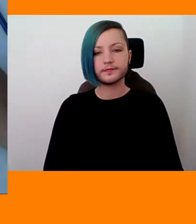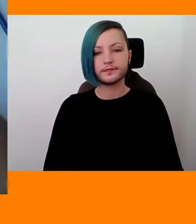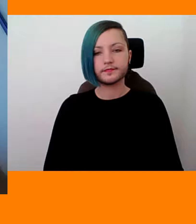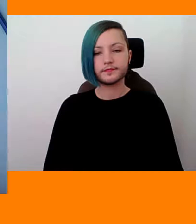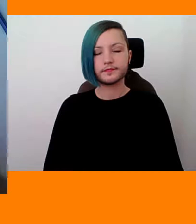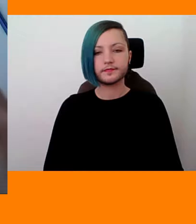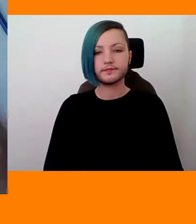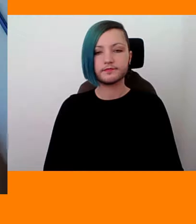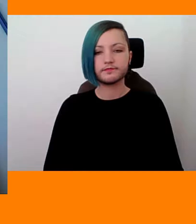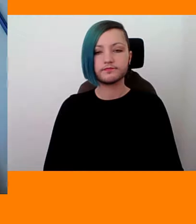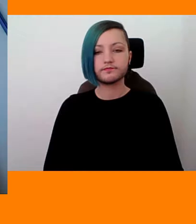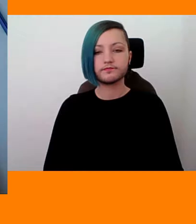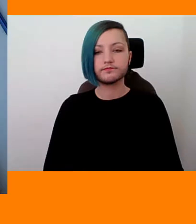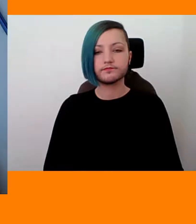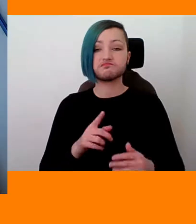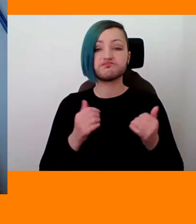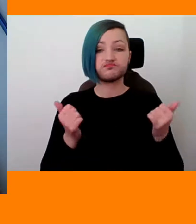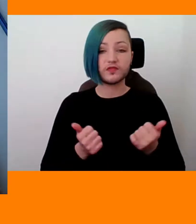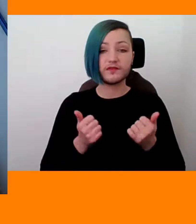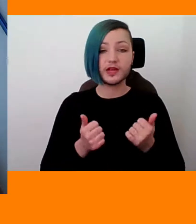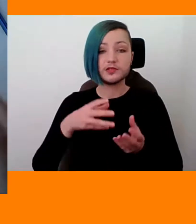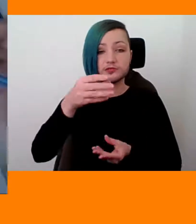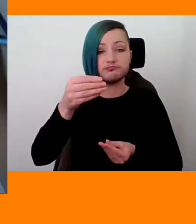And then once that's done, twist it back round.